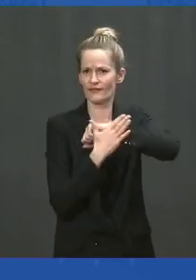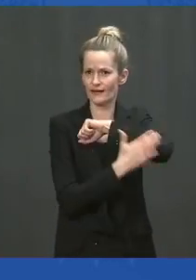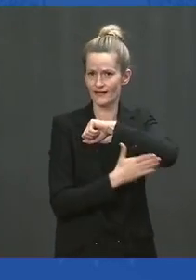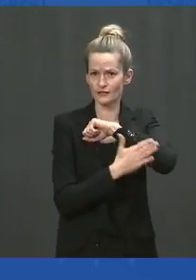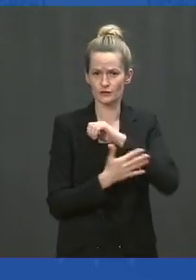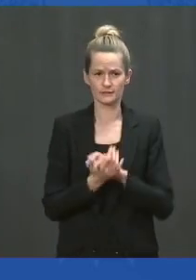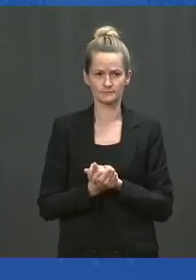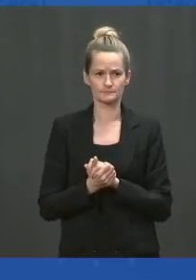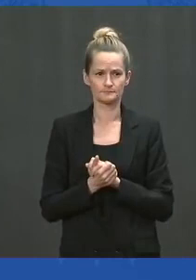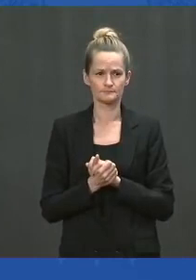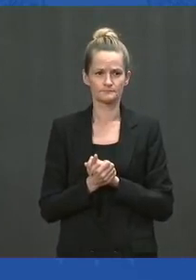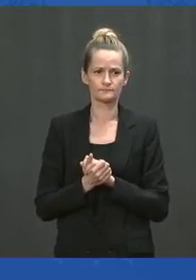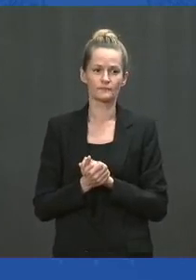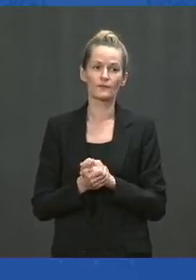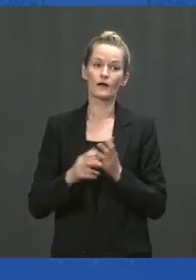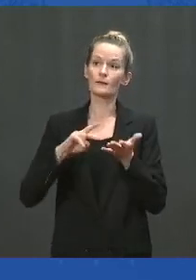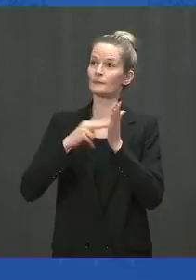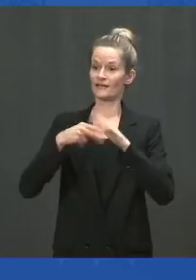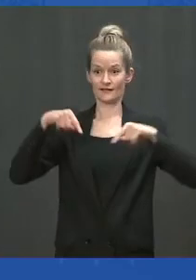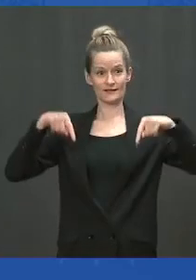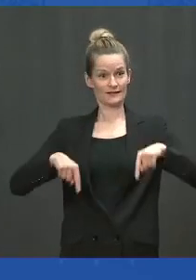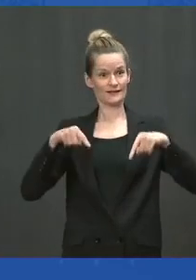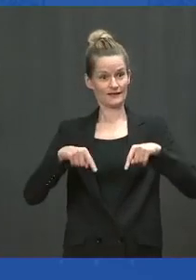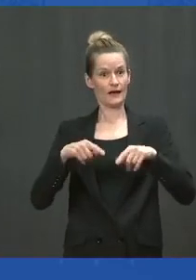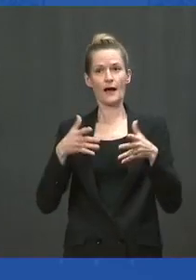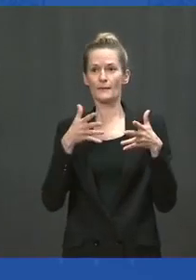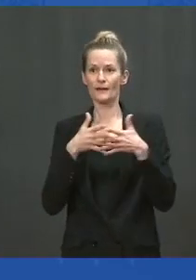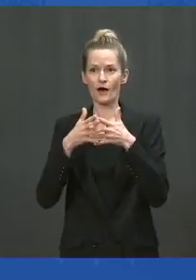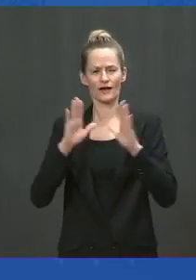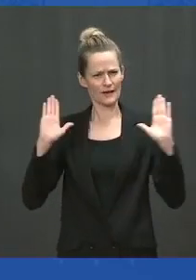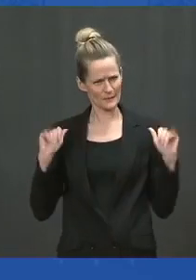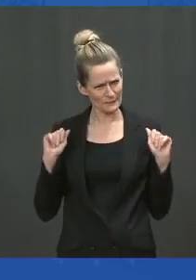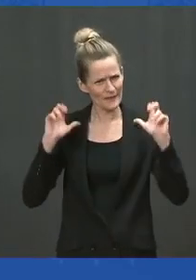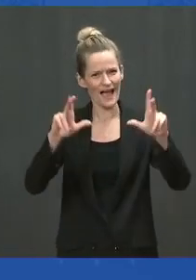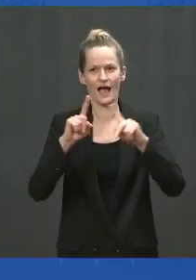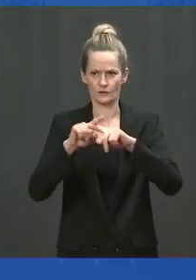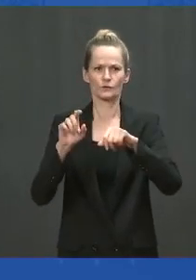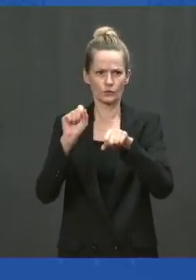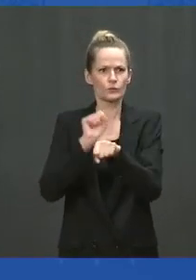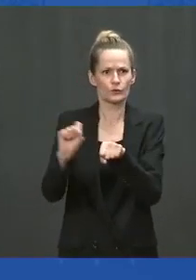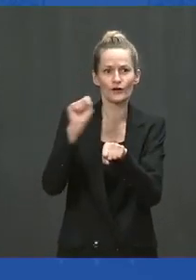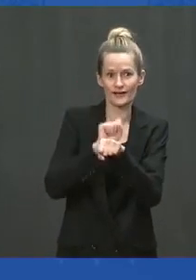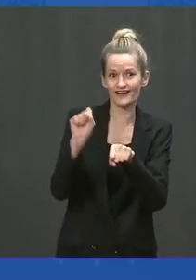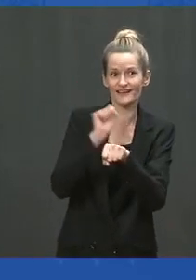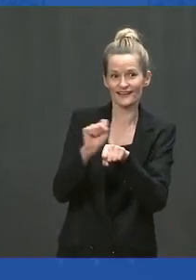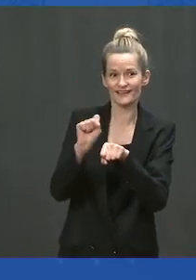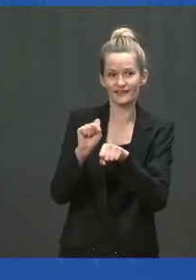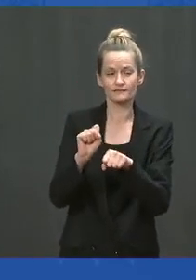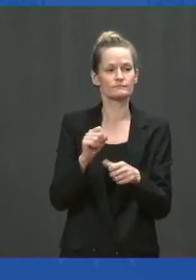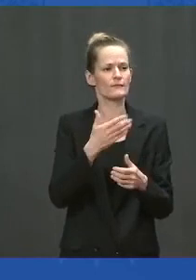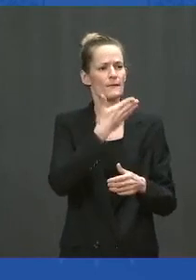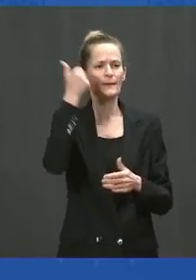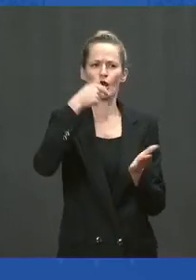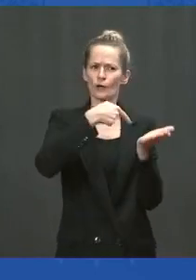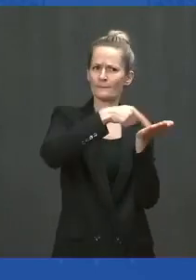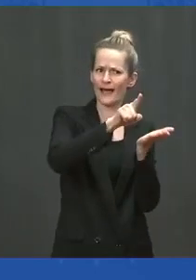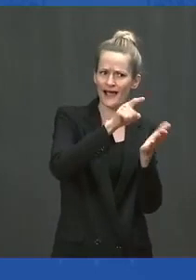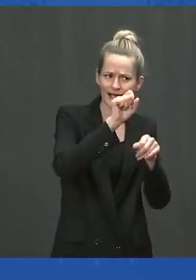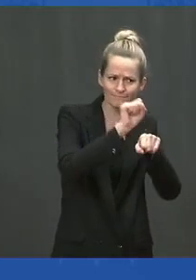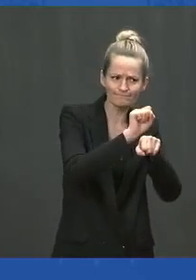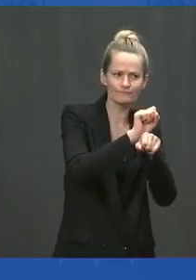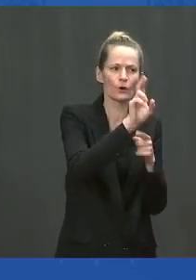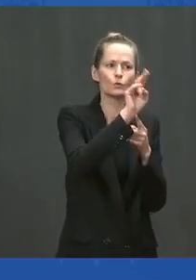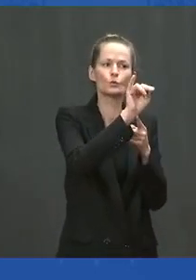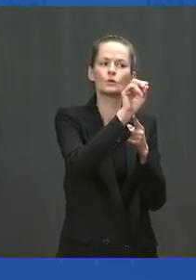America to work in good-paying union jobs, building and repairing our roads, bridges, ports,